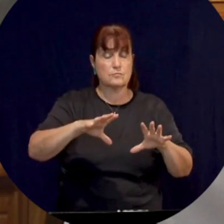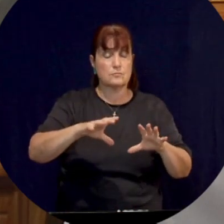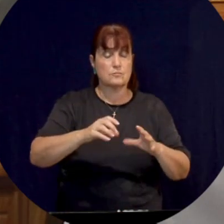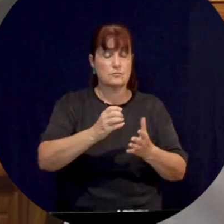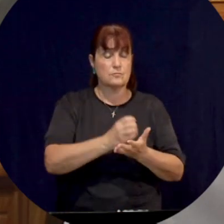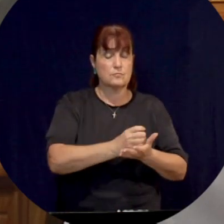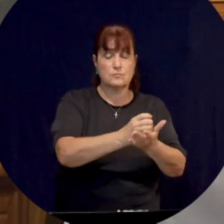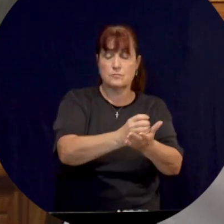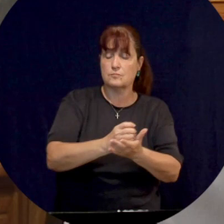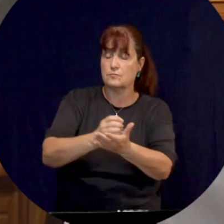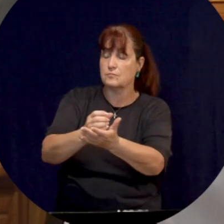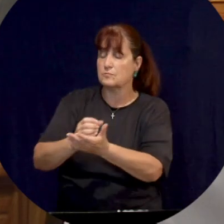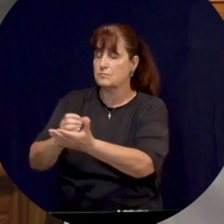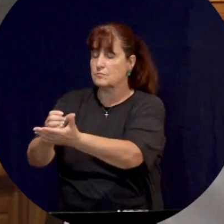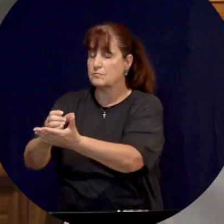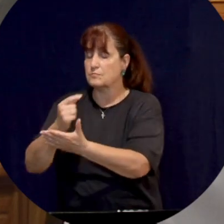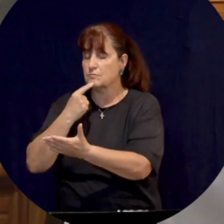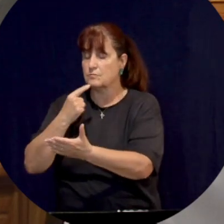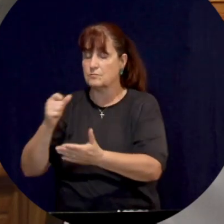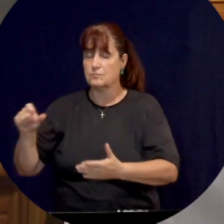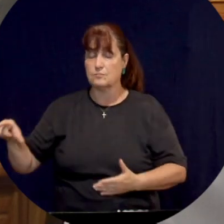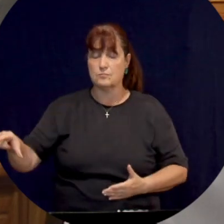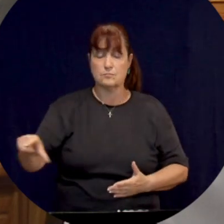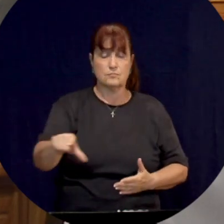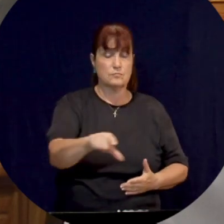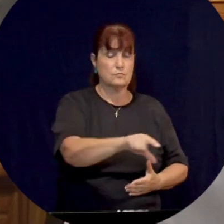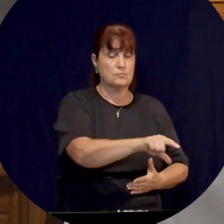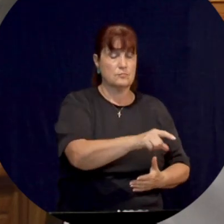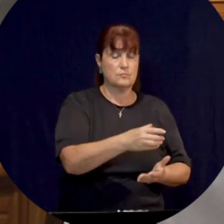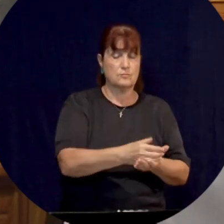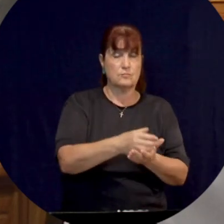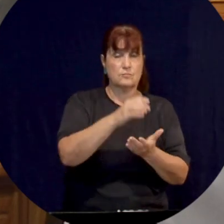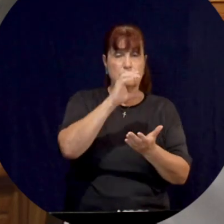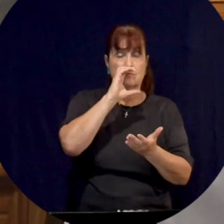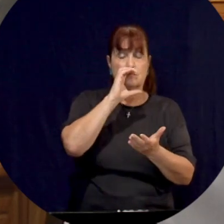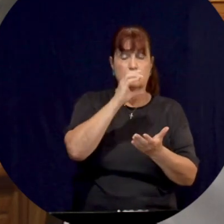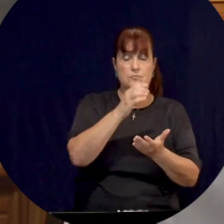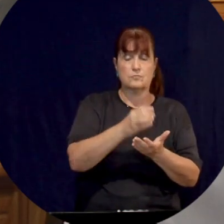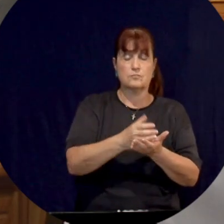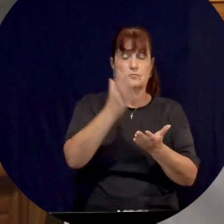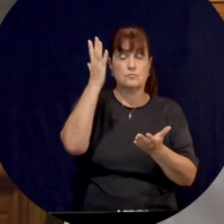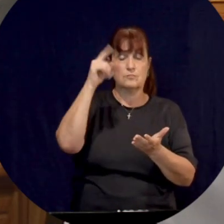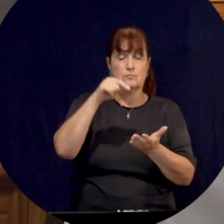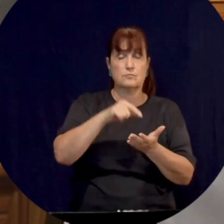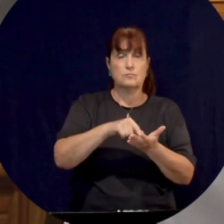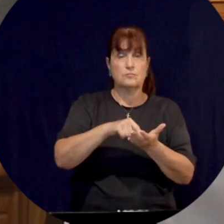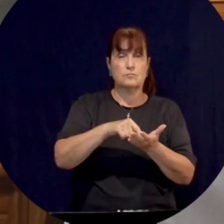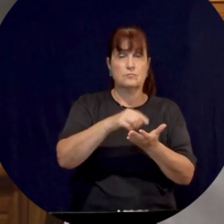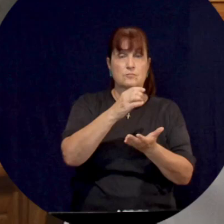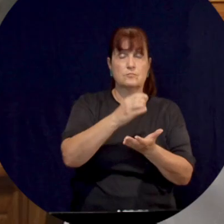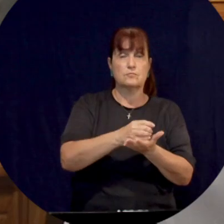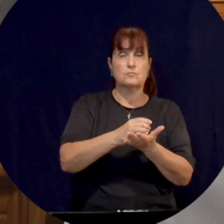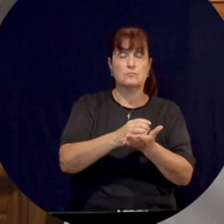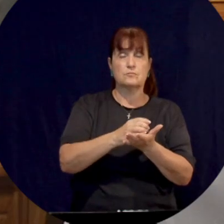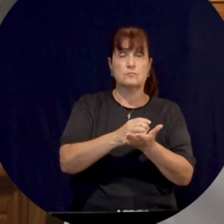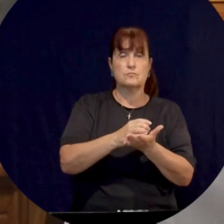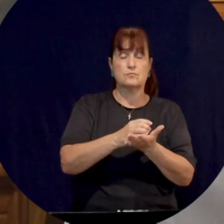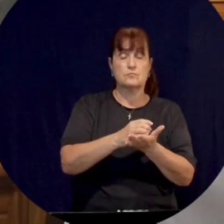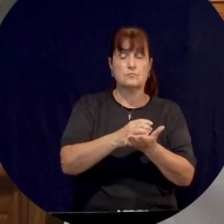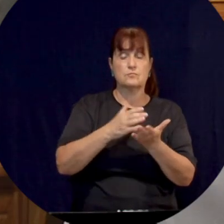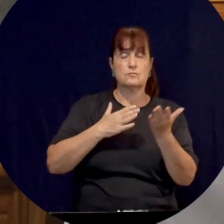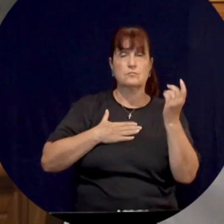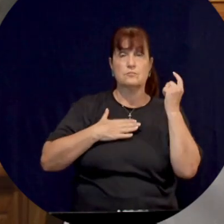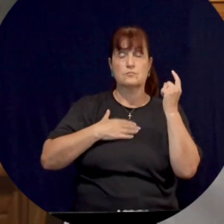He gave the chalice to his disciples, saying, "Take this, all of you, and drink from it, for this is